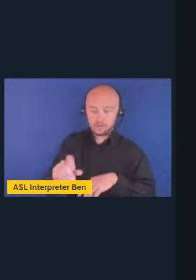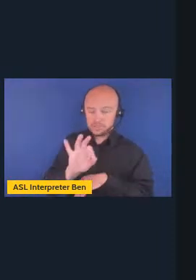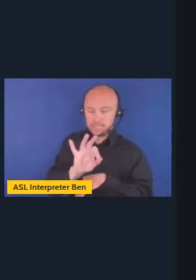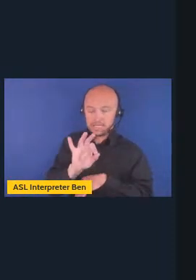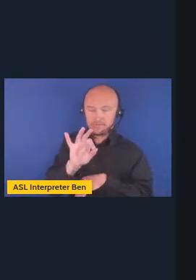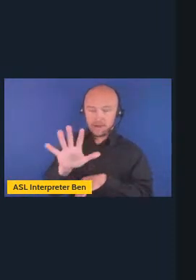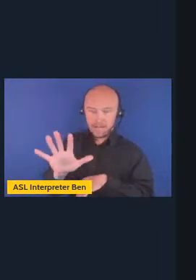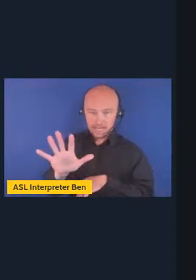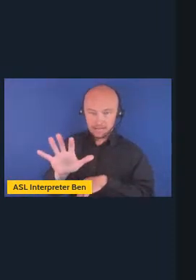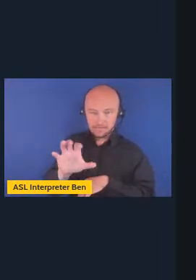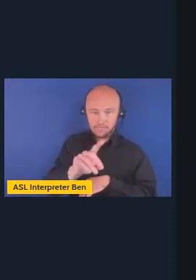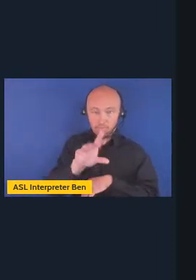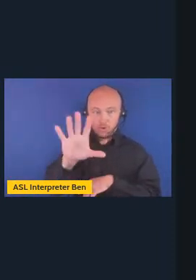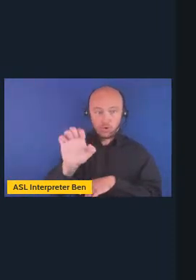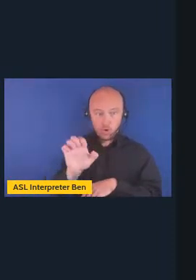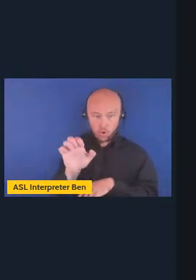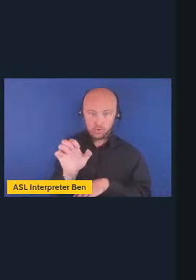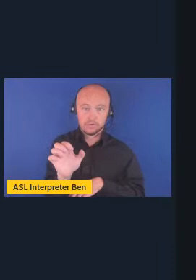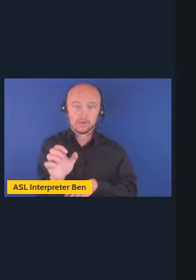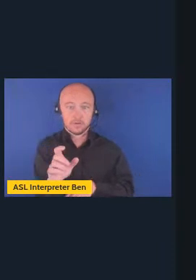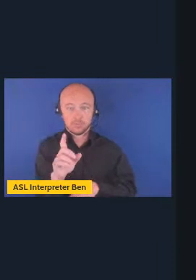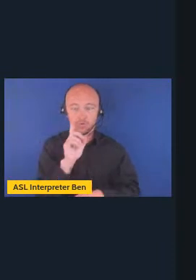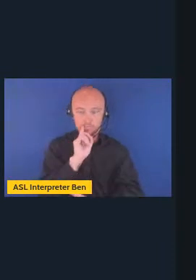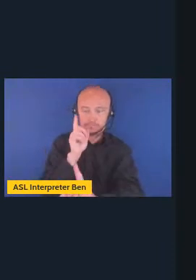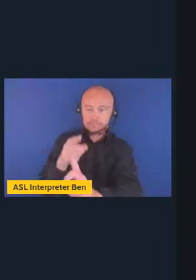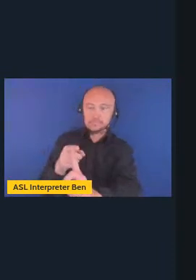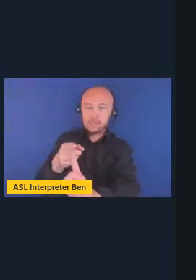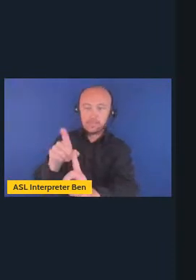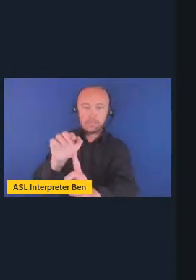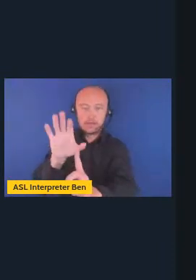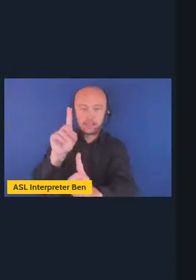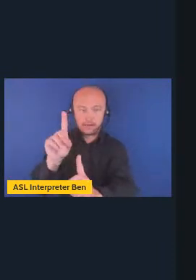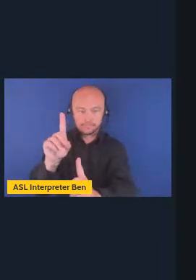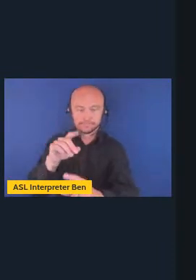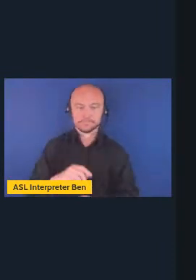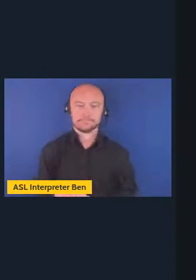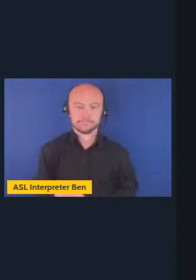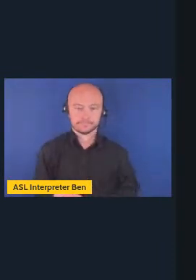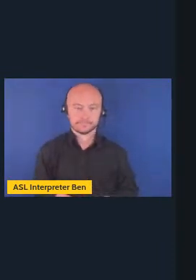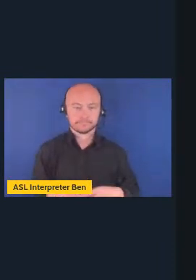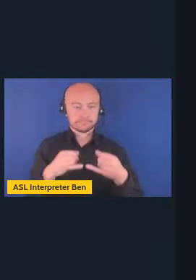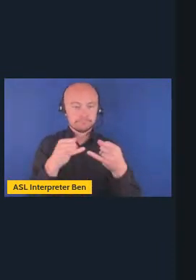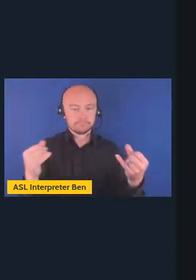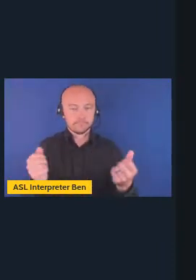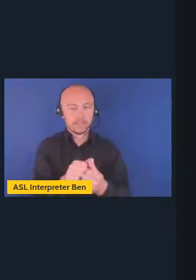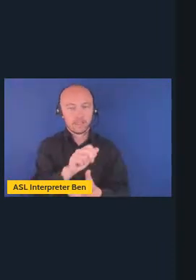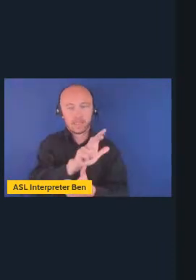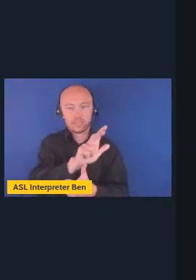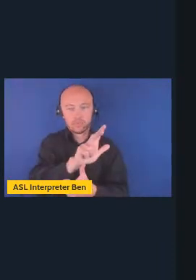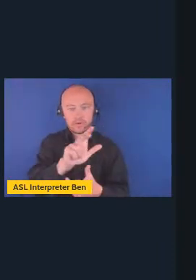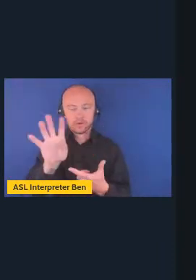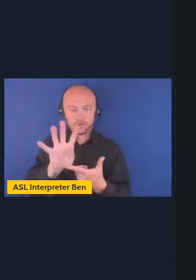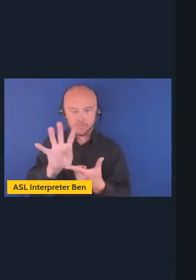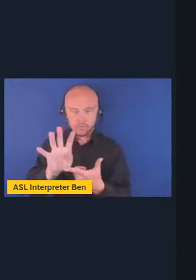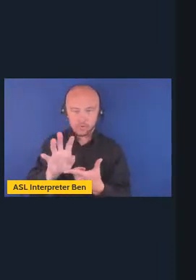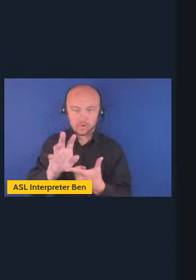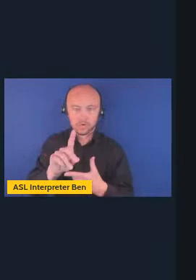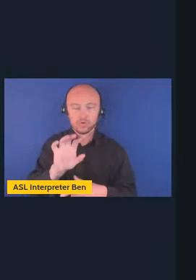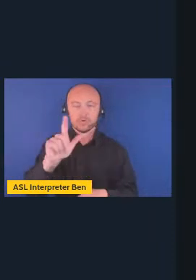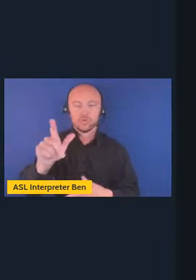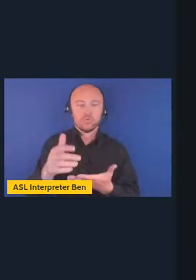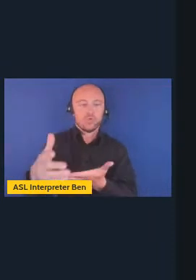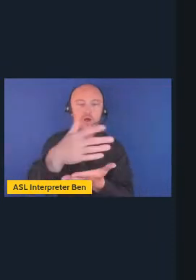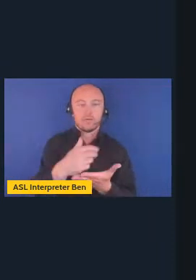this is code that is actually going to run in the cloud. So we have pre-flight, line 3 and 4, that's going to run during compilation will